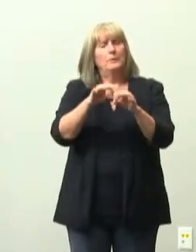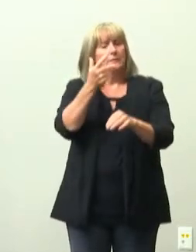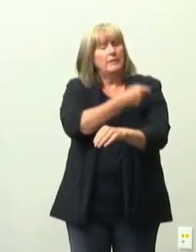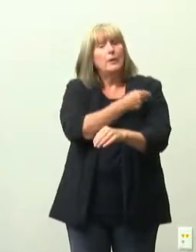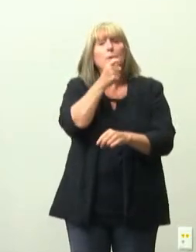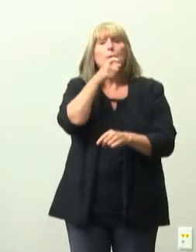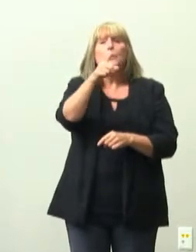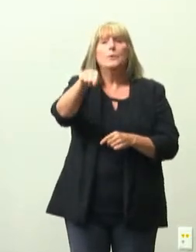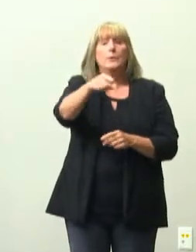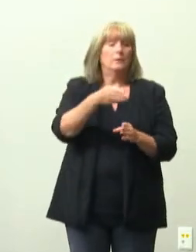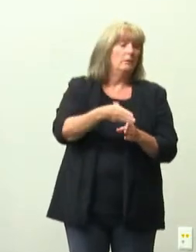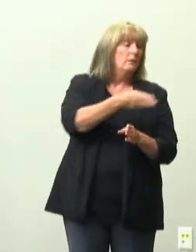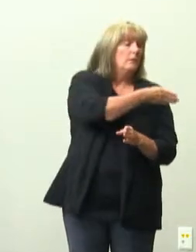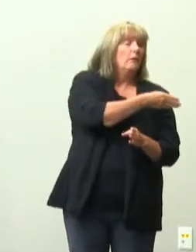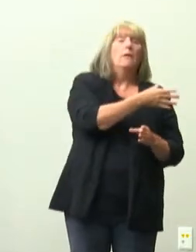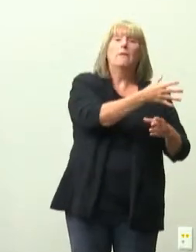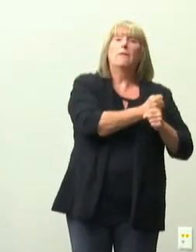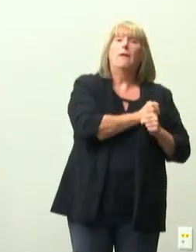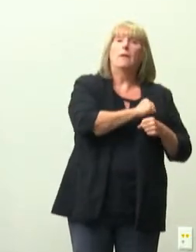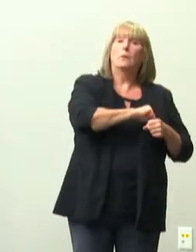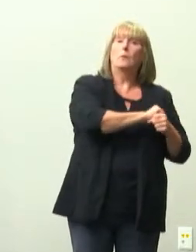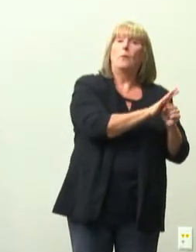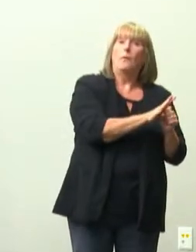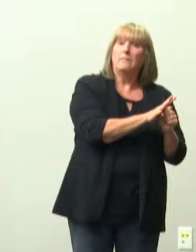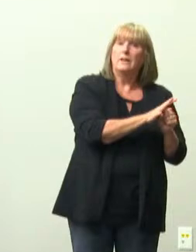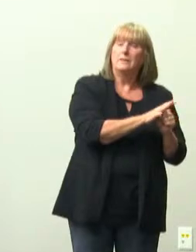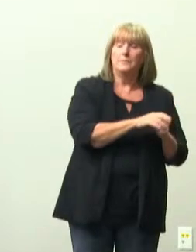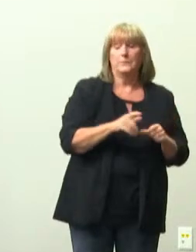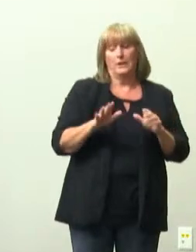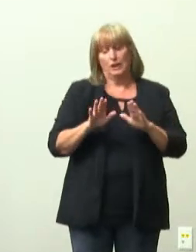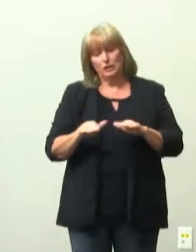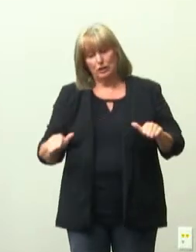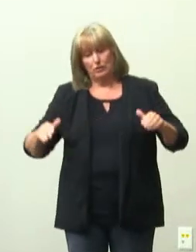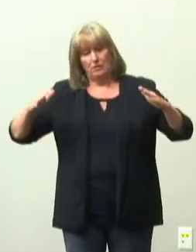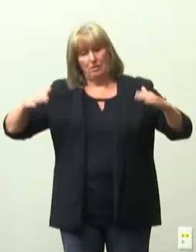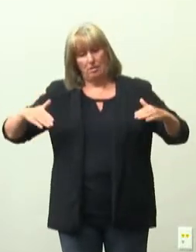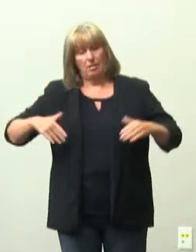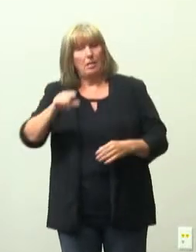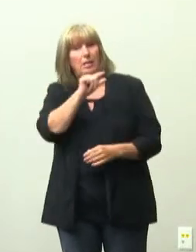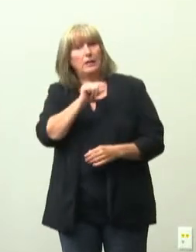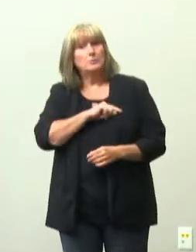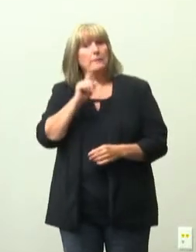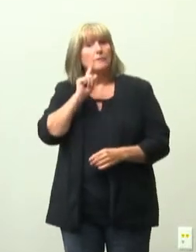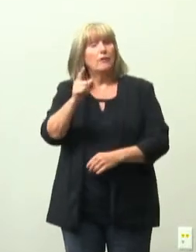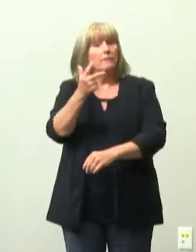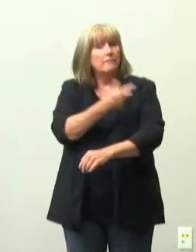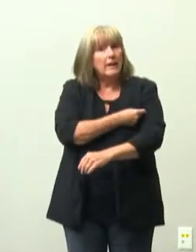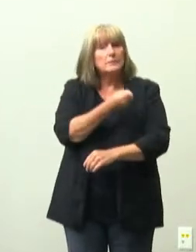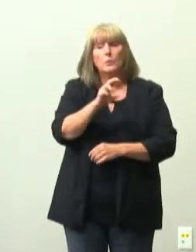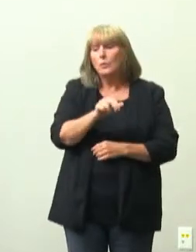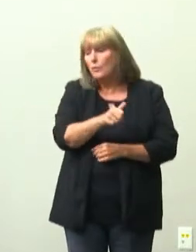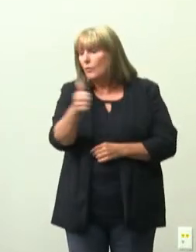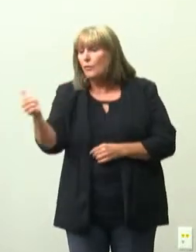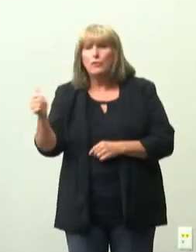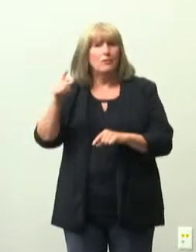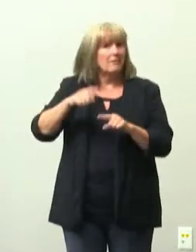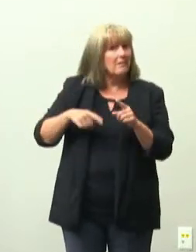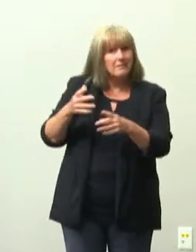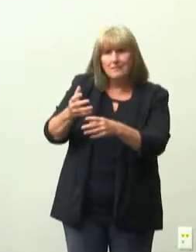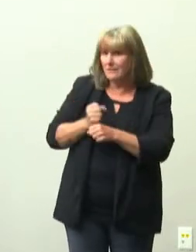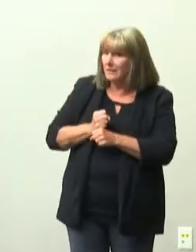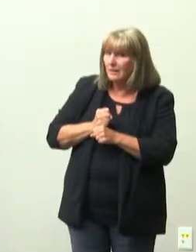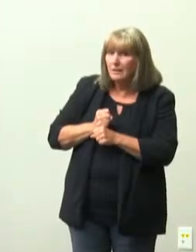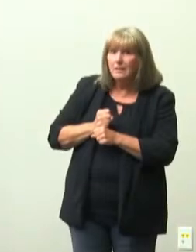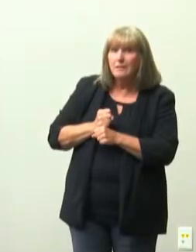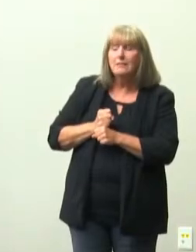who have previously had the disease. Children not yet eligible for vaccine or others who may not be able to get